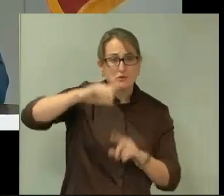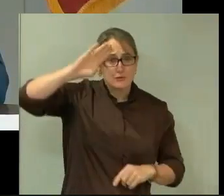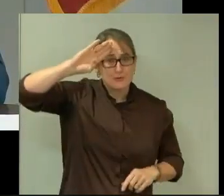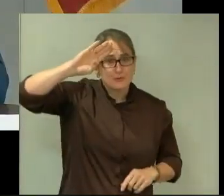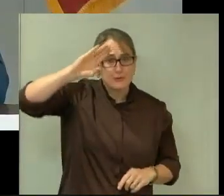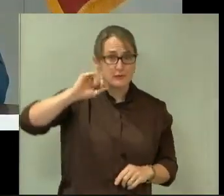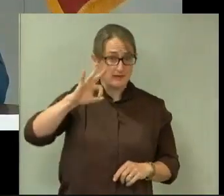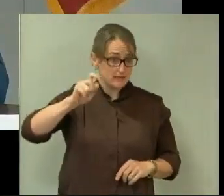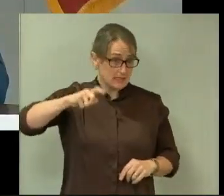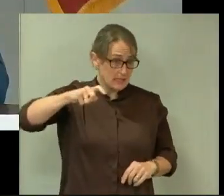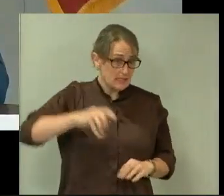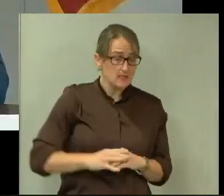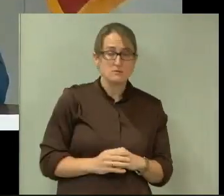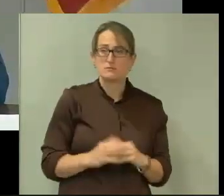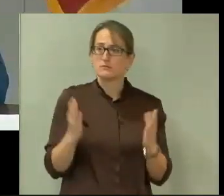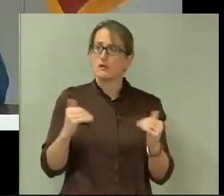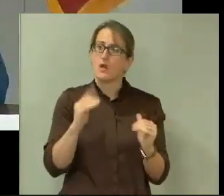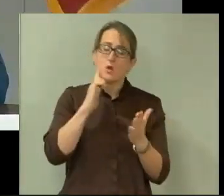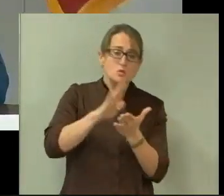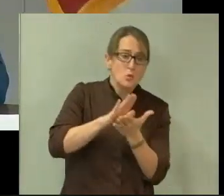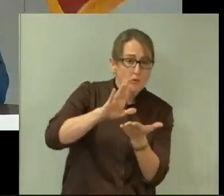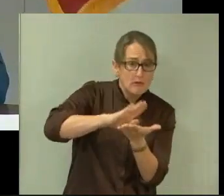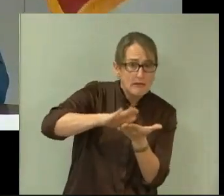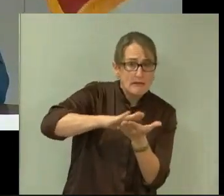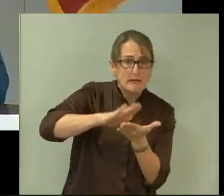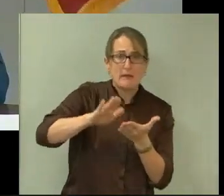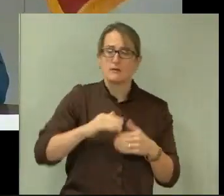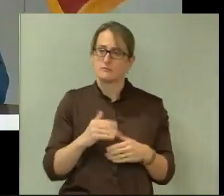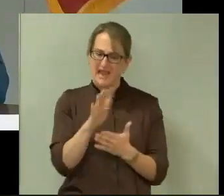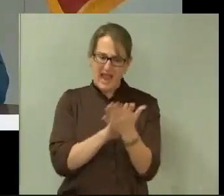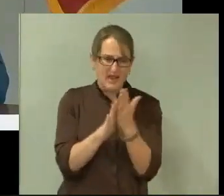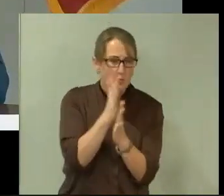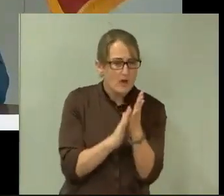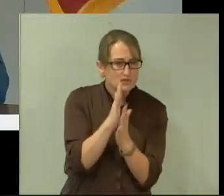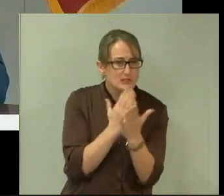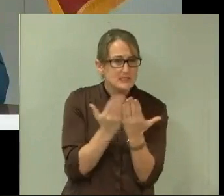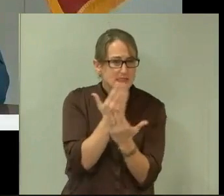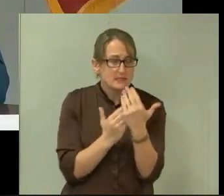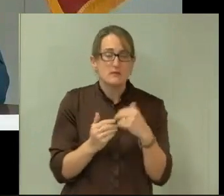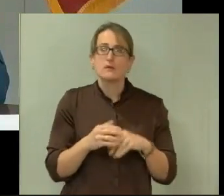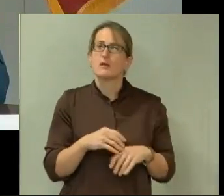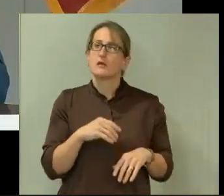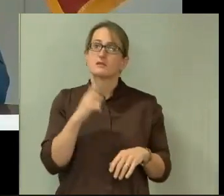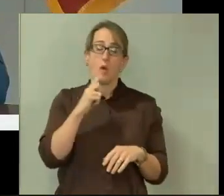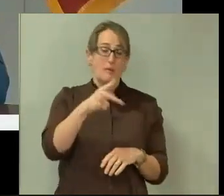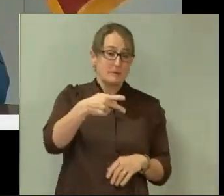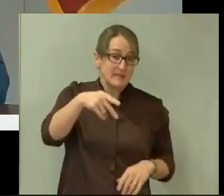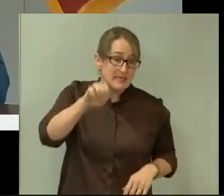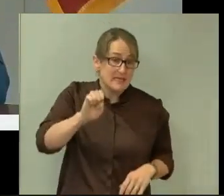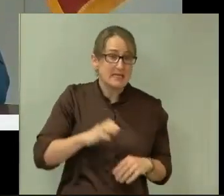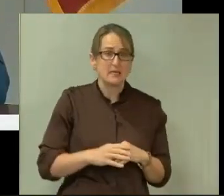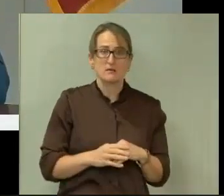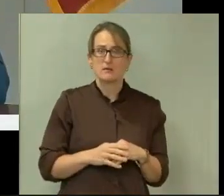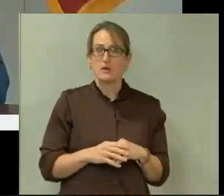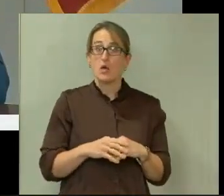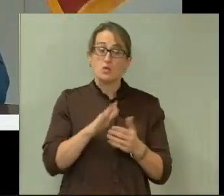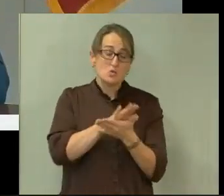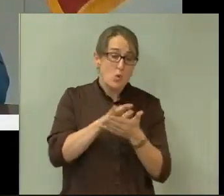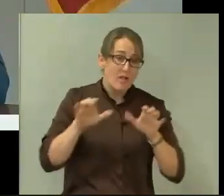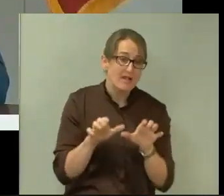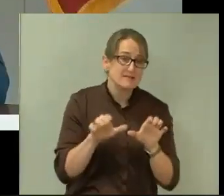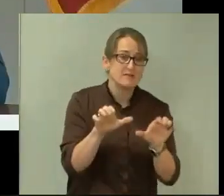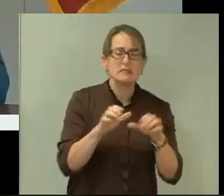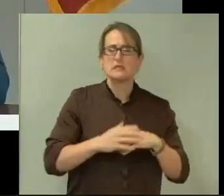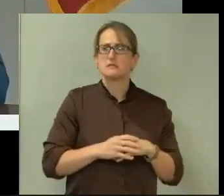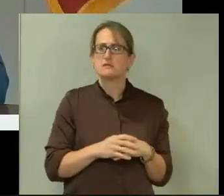necessary, school cleaning and hand washing ideas, sports activities, personal protective equipment for students and staff, and